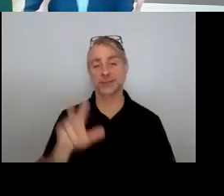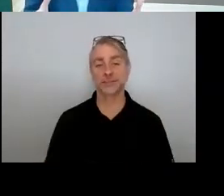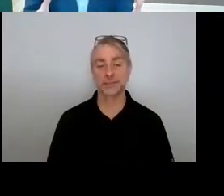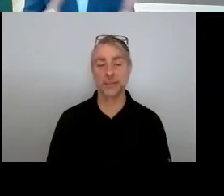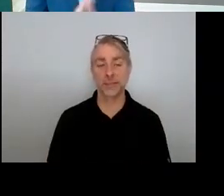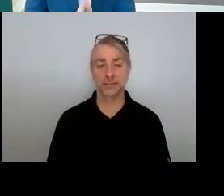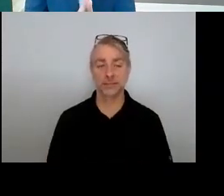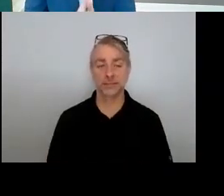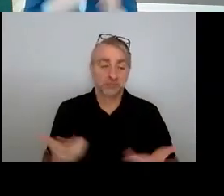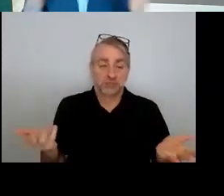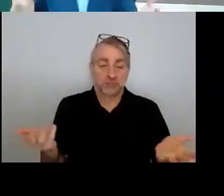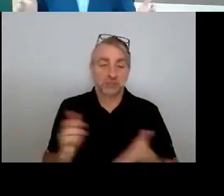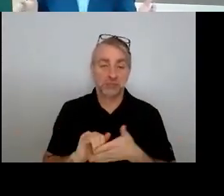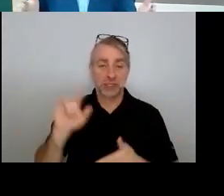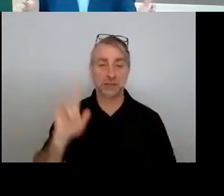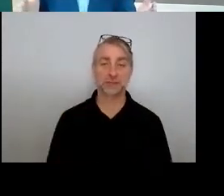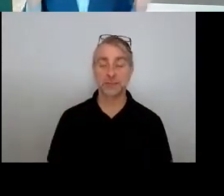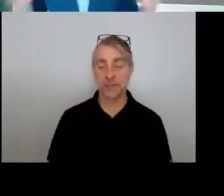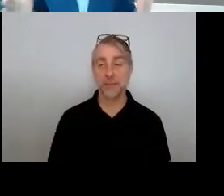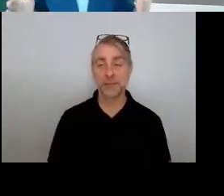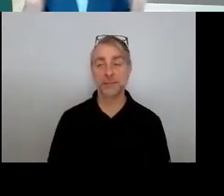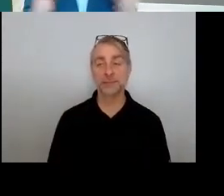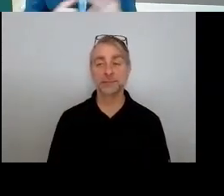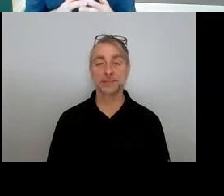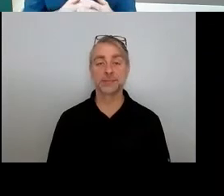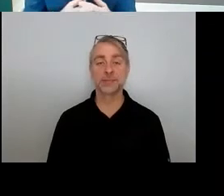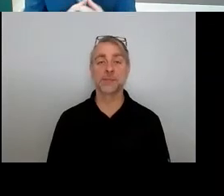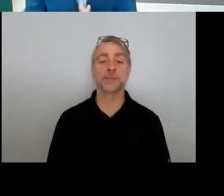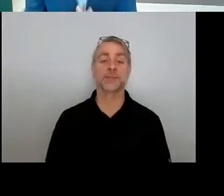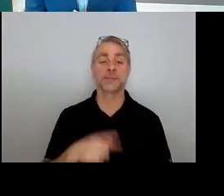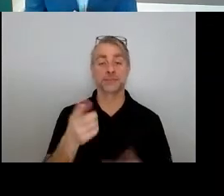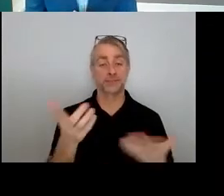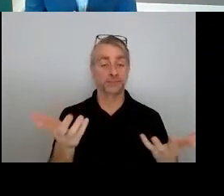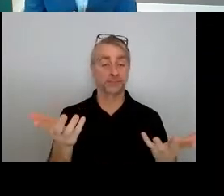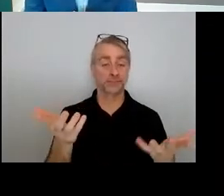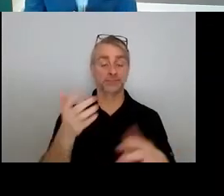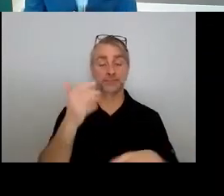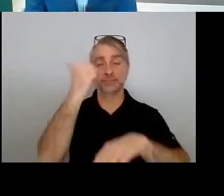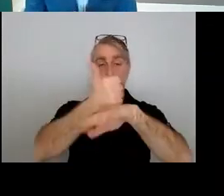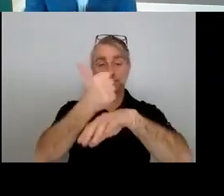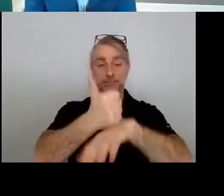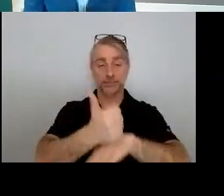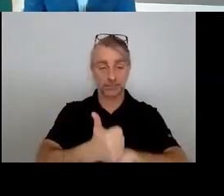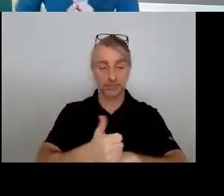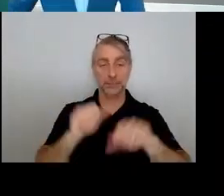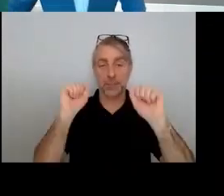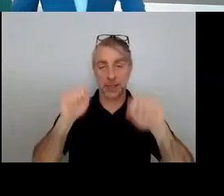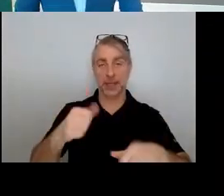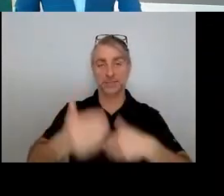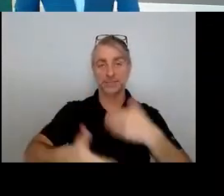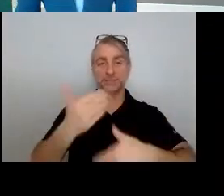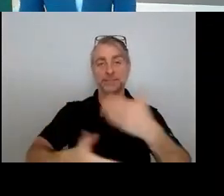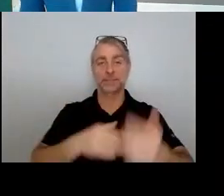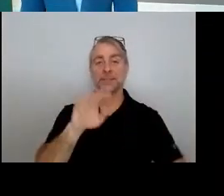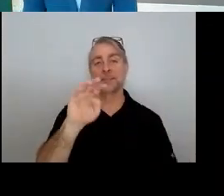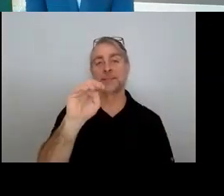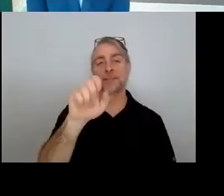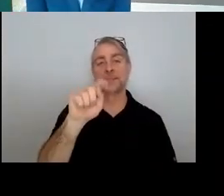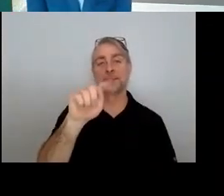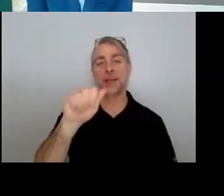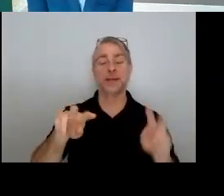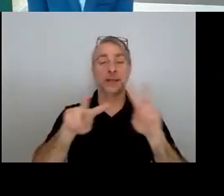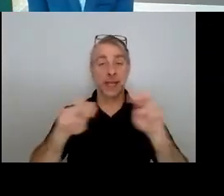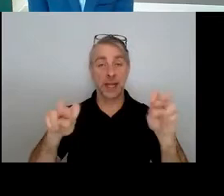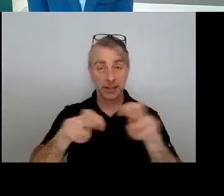And that's it. Now you are all set up to conduct your meta-analysis and synthesize